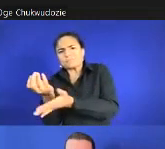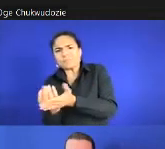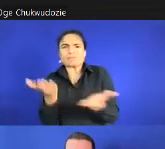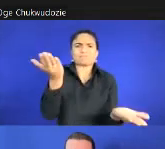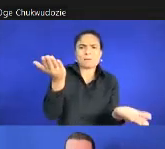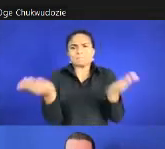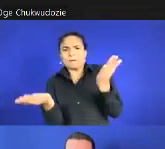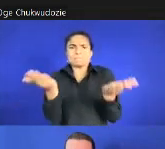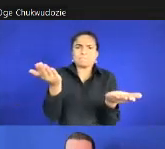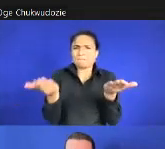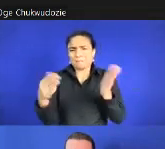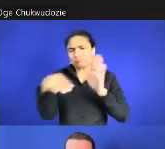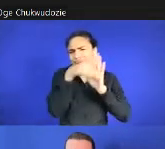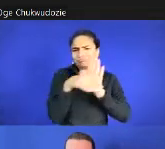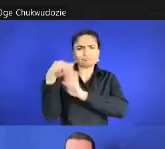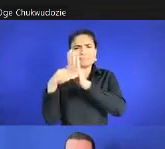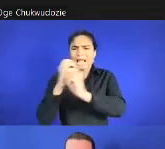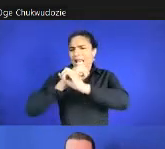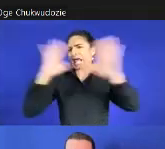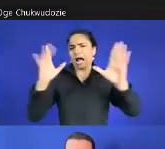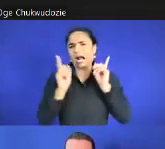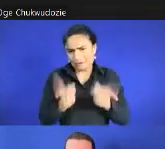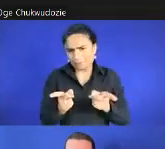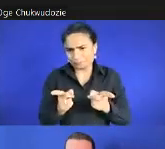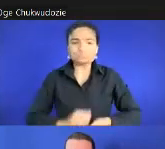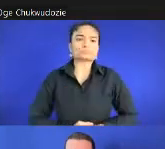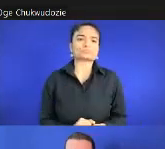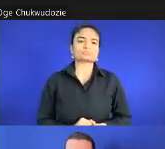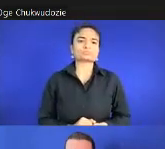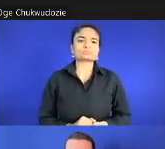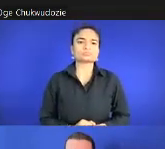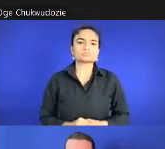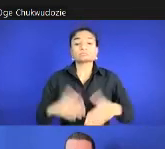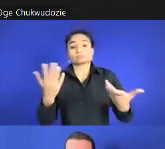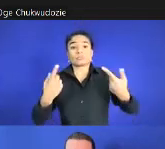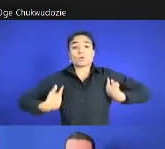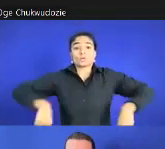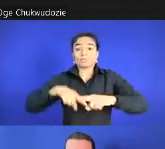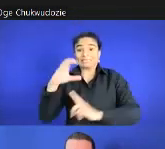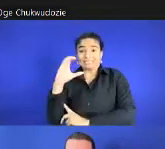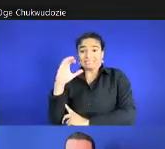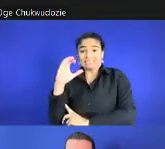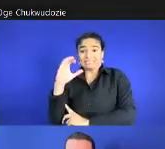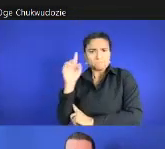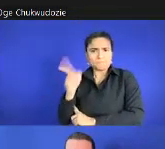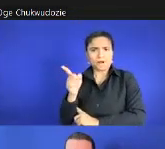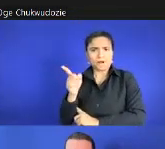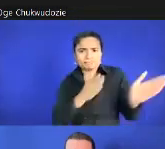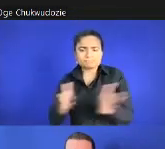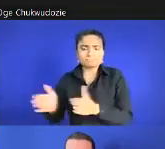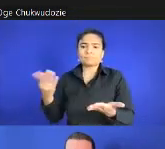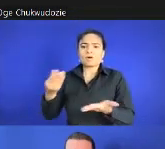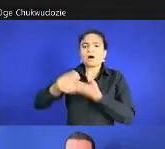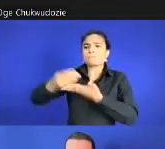commitment is secured, we need to ensure that every proposal that we're designing, every project should have a budget for